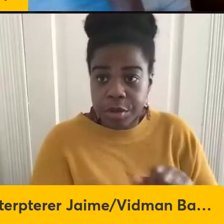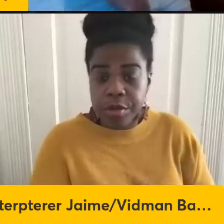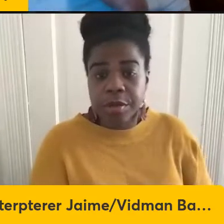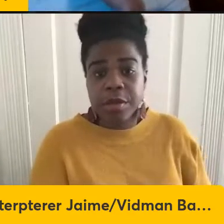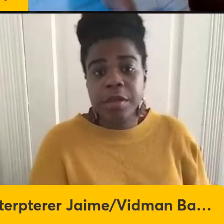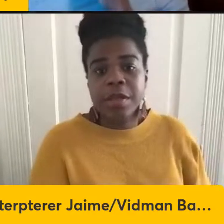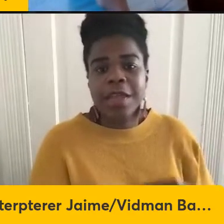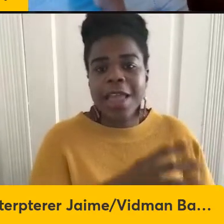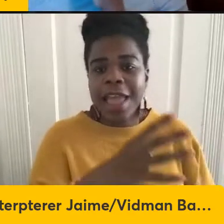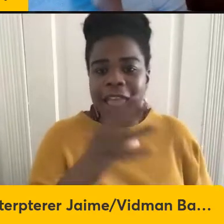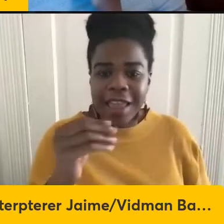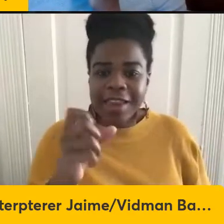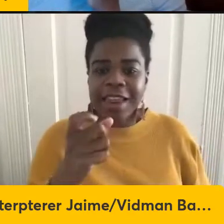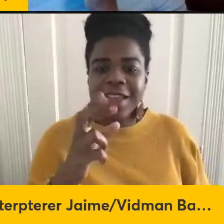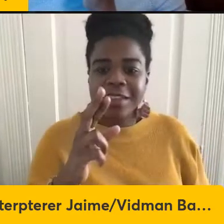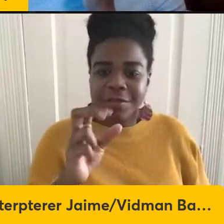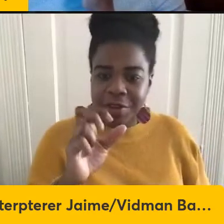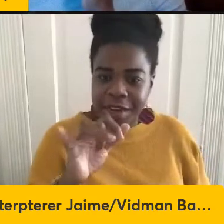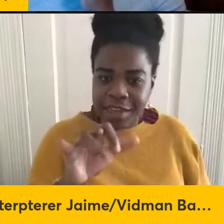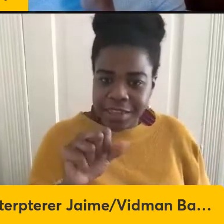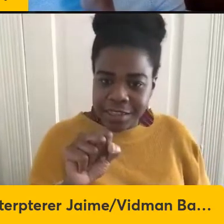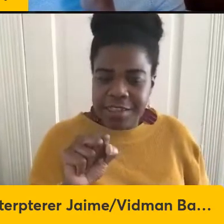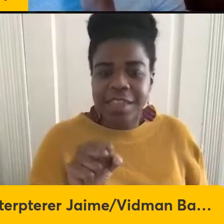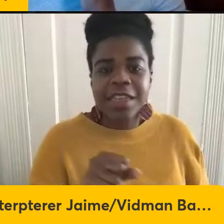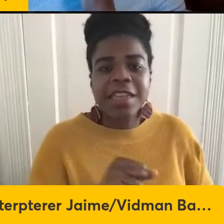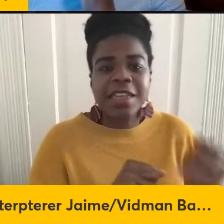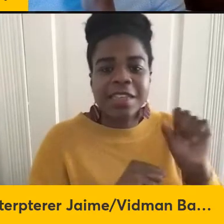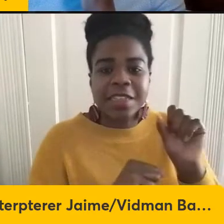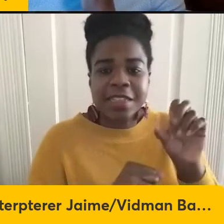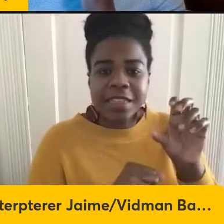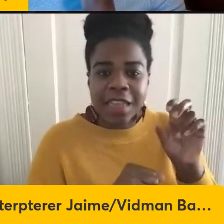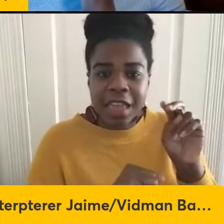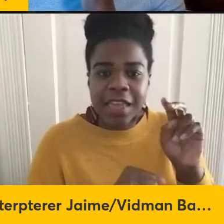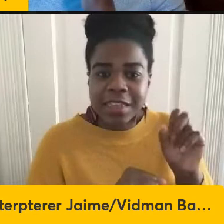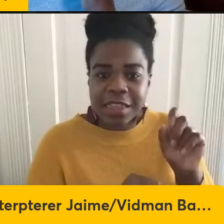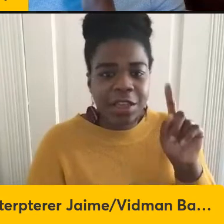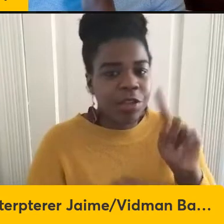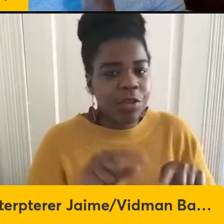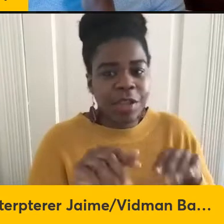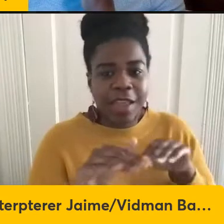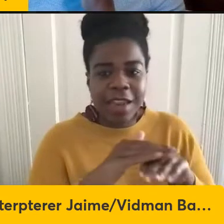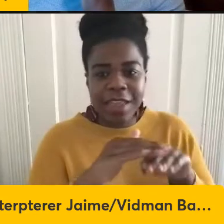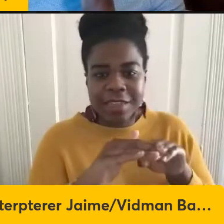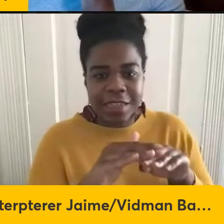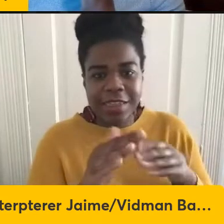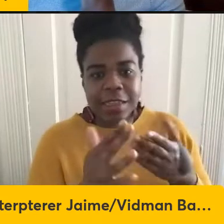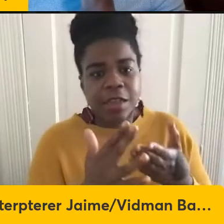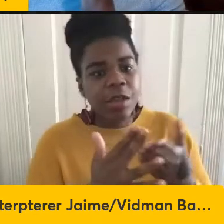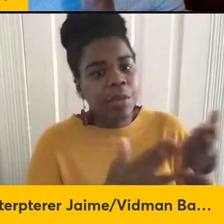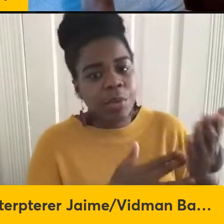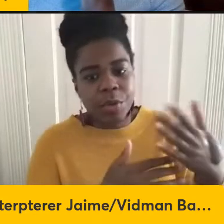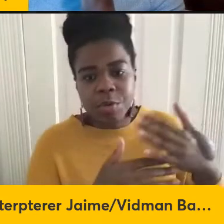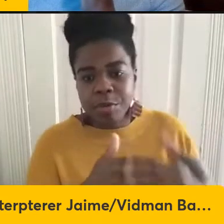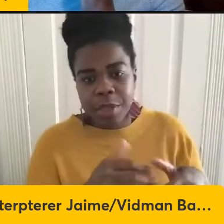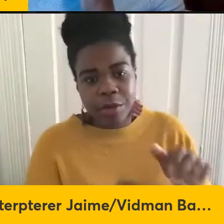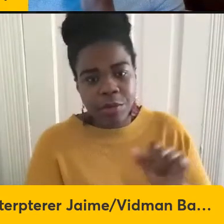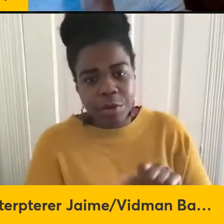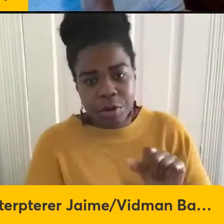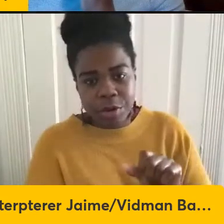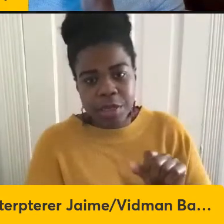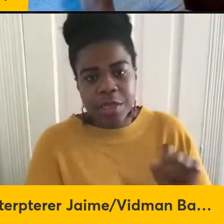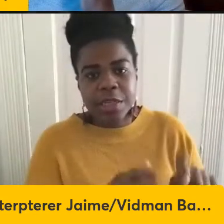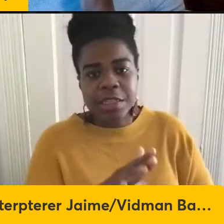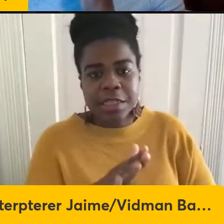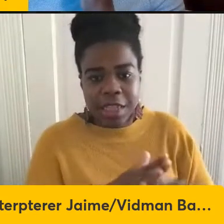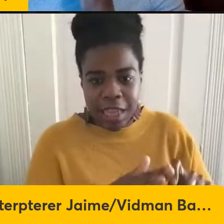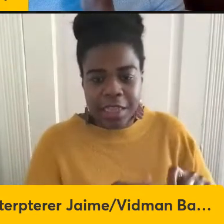and x-rays and scans, and there's a certain kind of information that you cannot access just through blood work, scans, etc. Things like fatigue